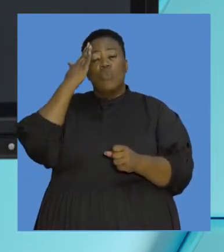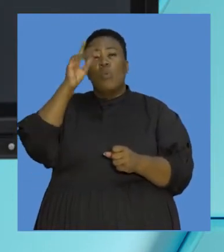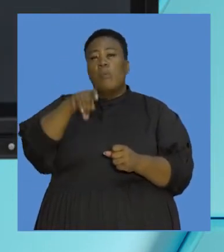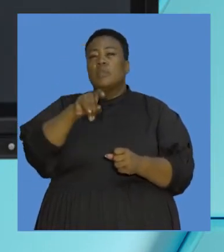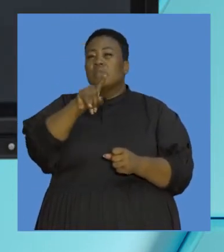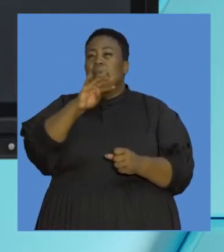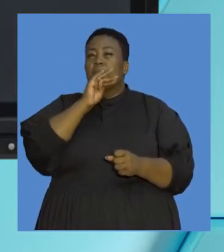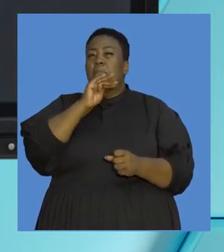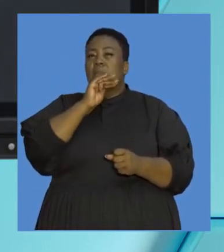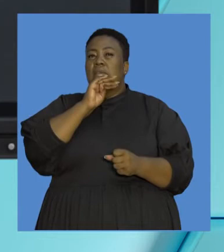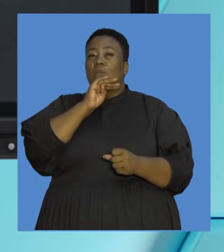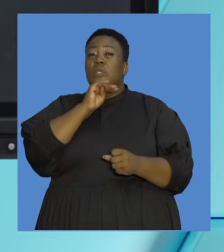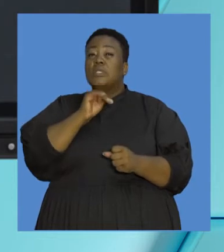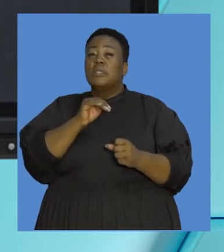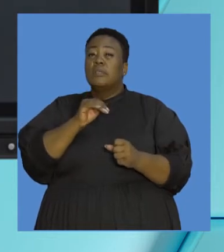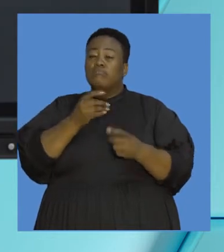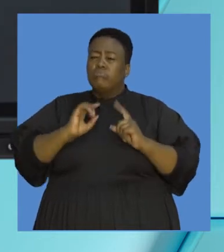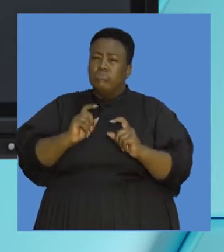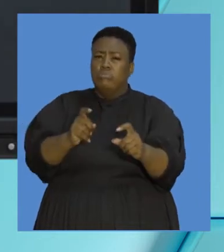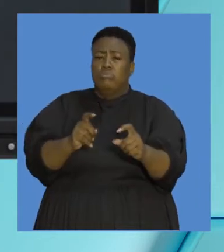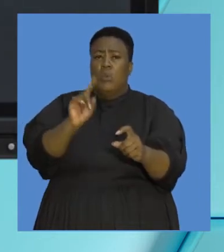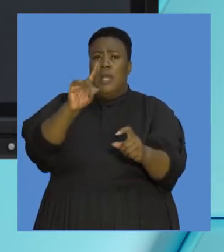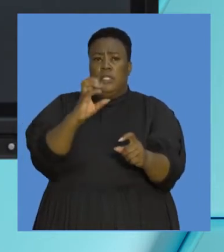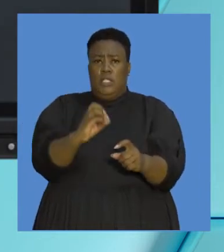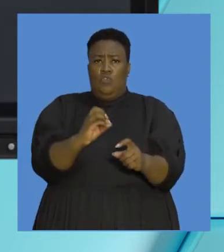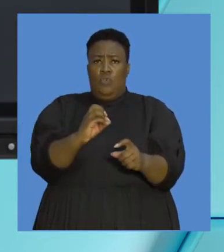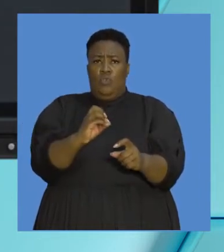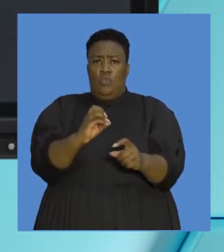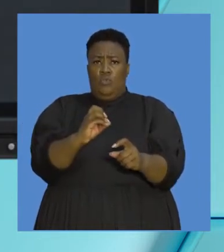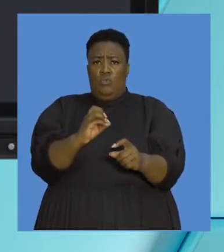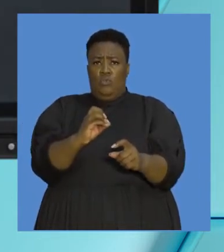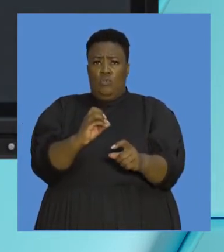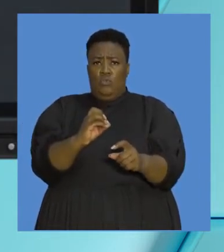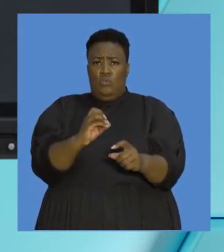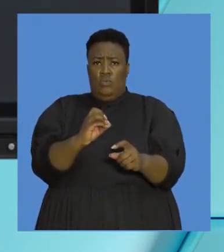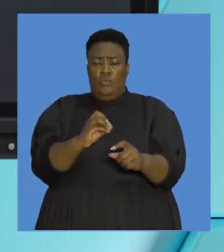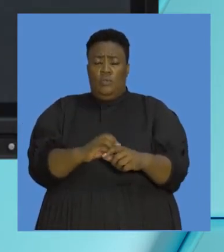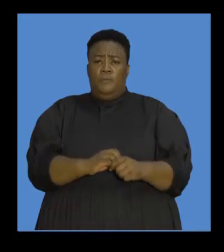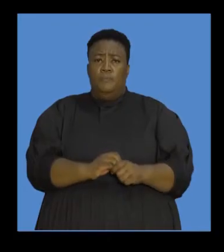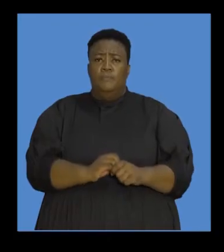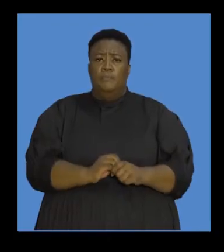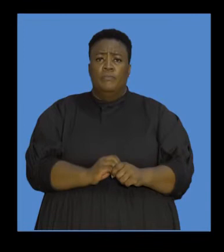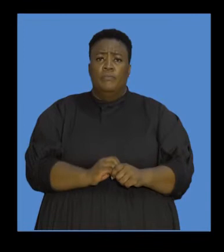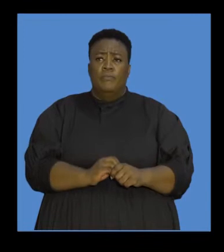know that that means acceleration is zero. So they won't tell you that. It's implied, okay?